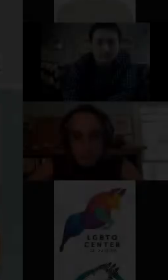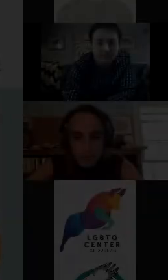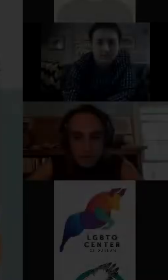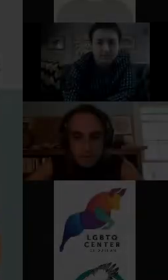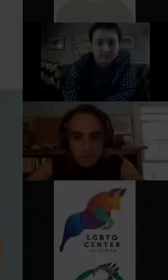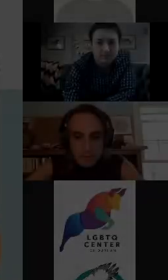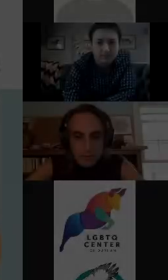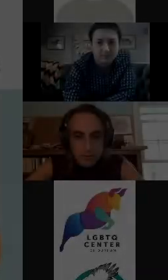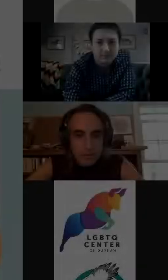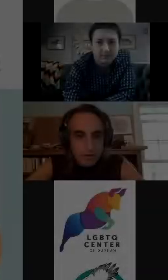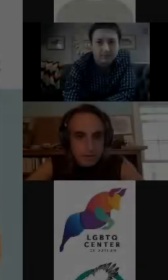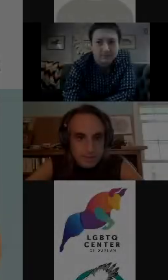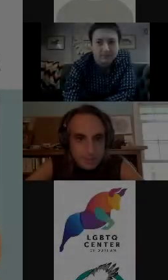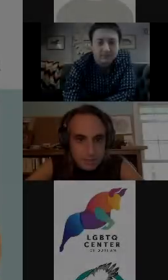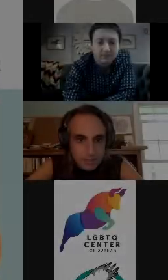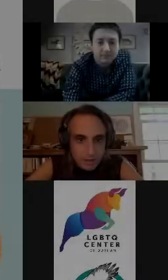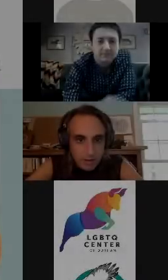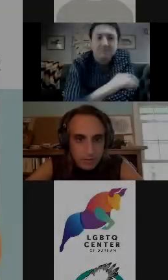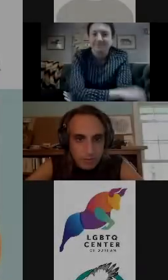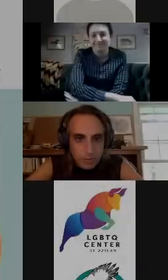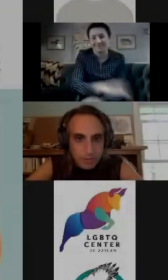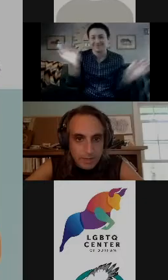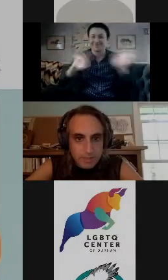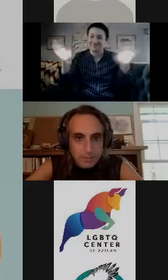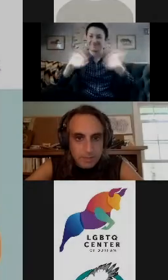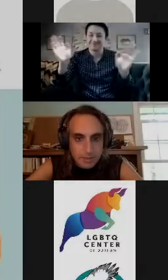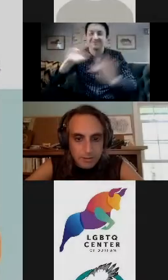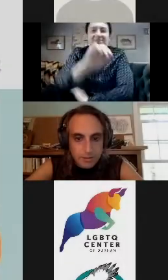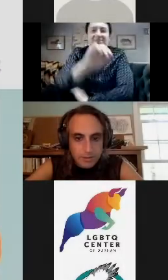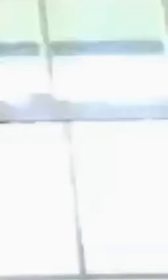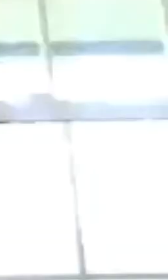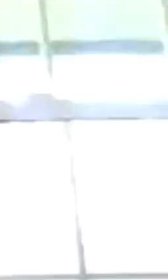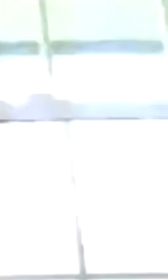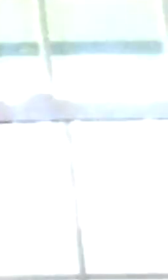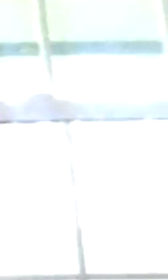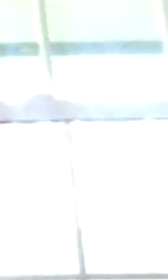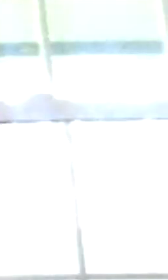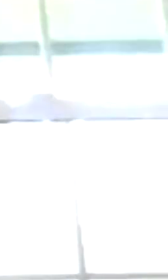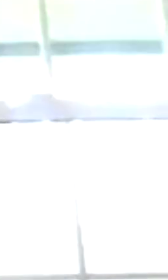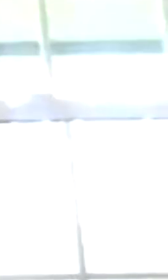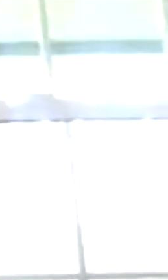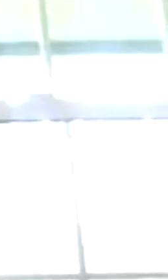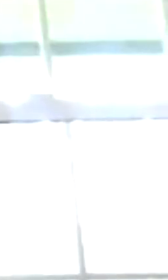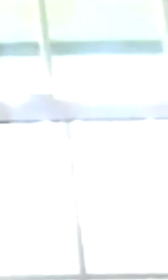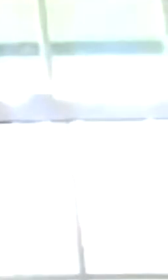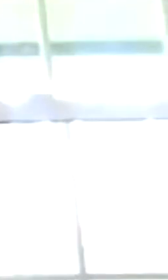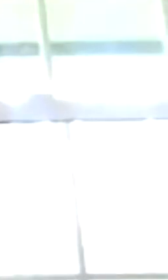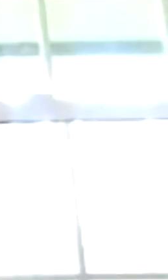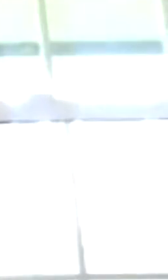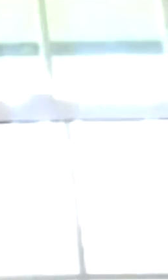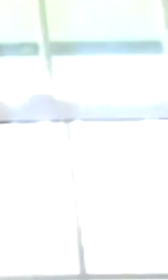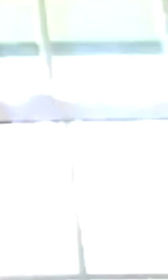So welcome everyone to our next session, Reimagining Mental Health Crisis Response.